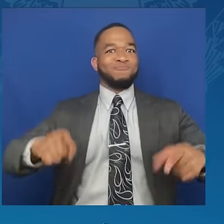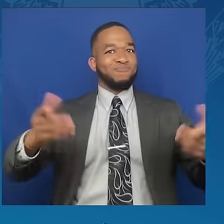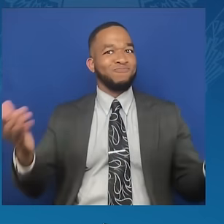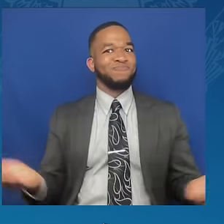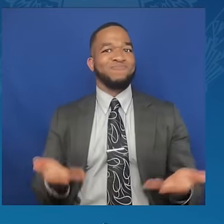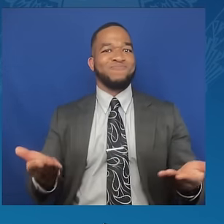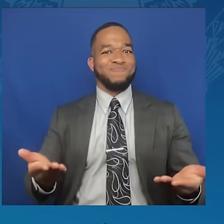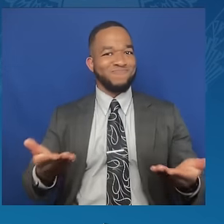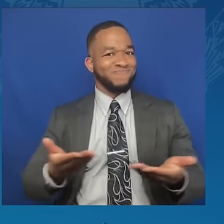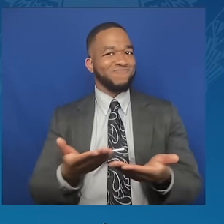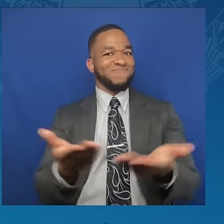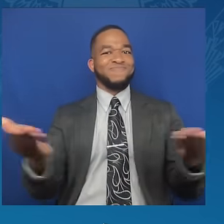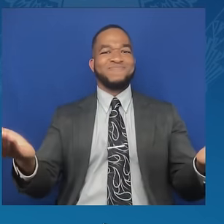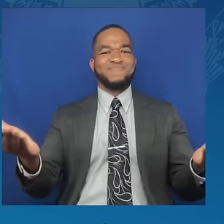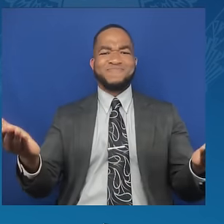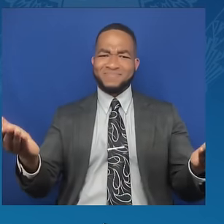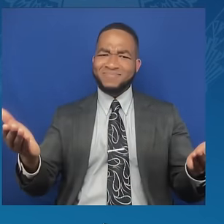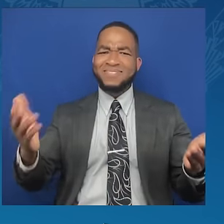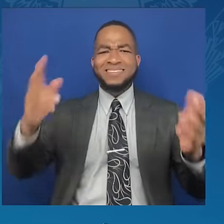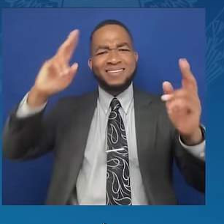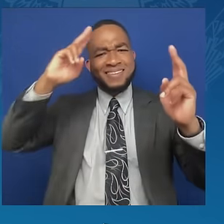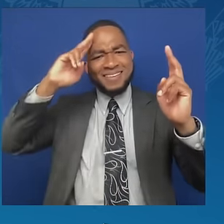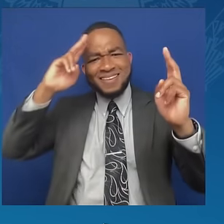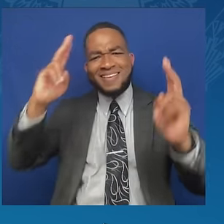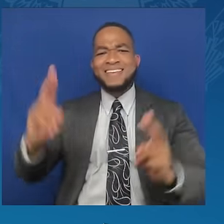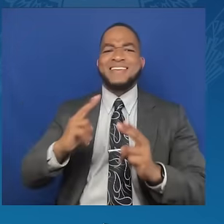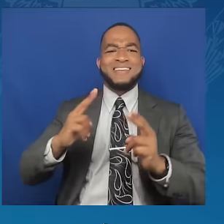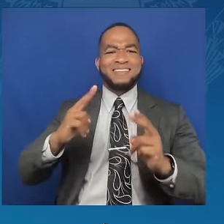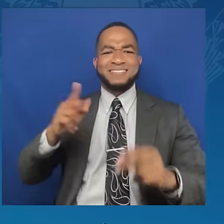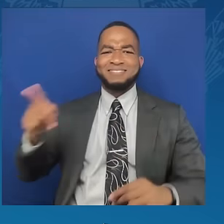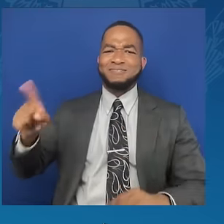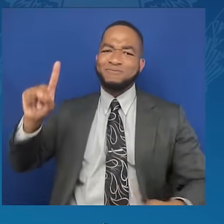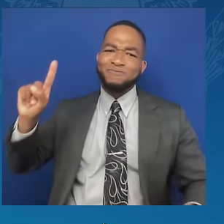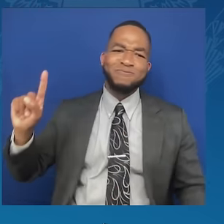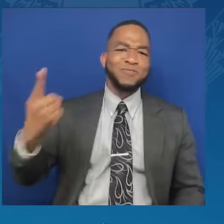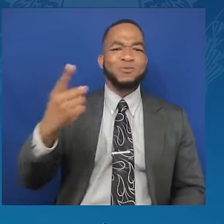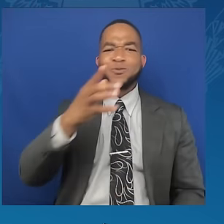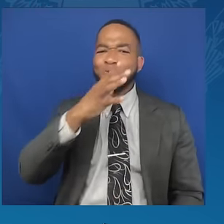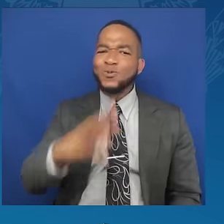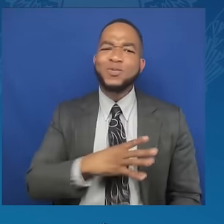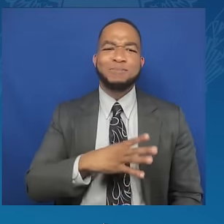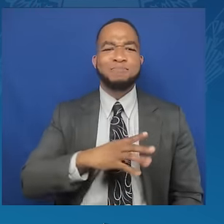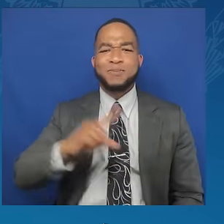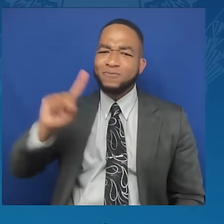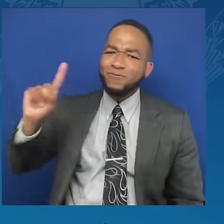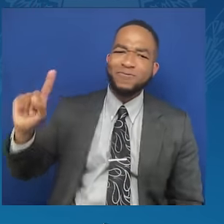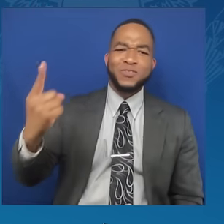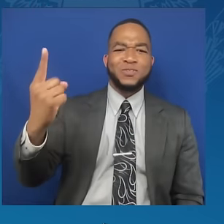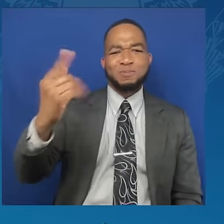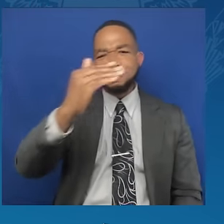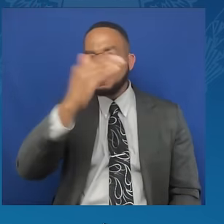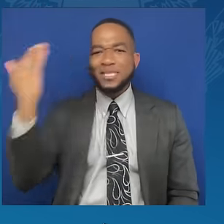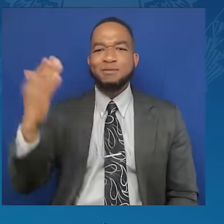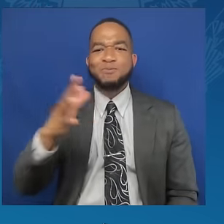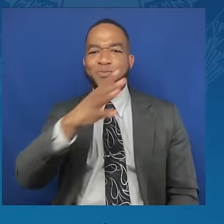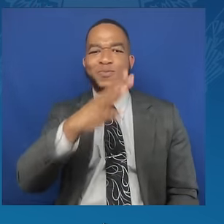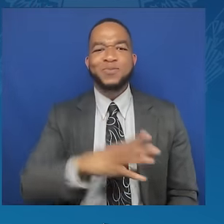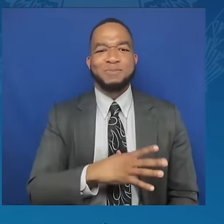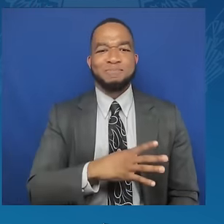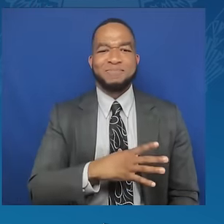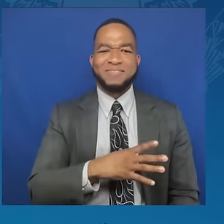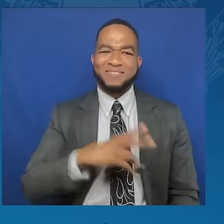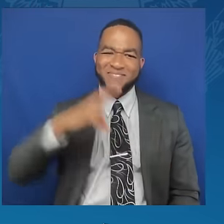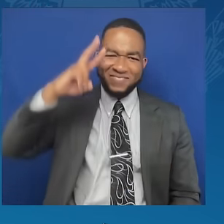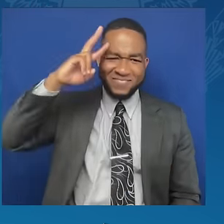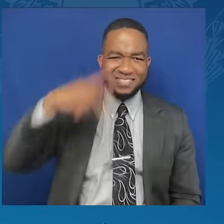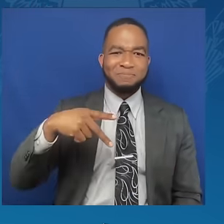first woman and the first Black woman to be the Vice President of the United States. Give it up for Kamala Harris,